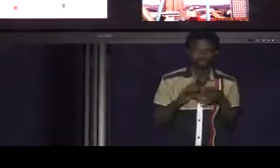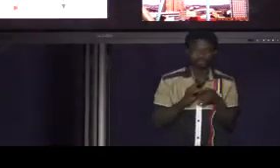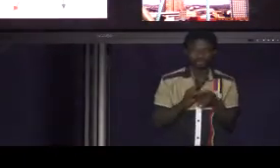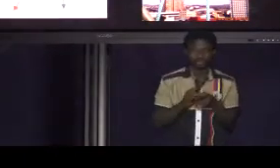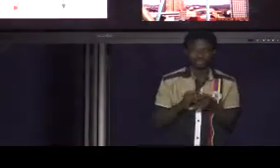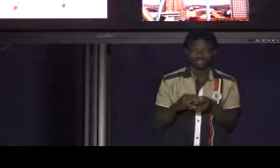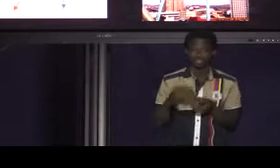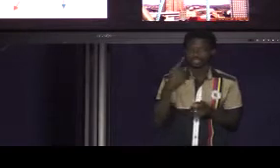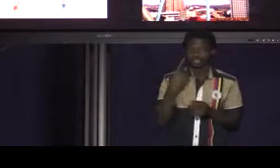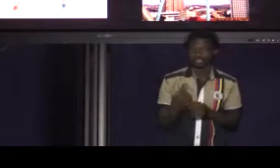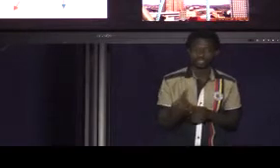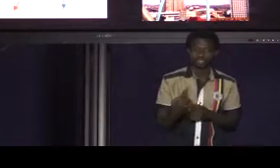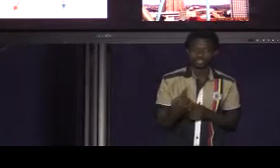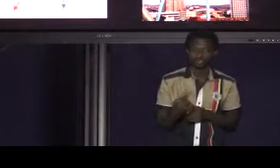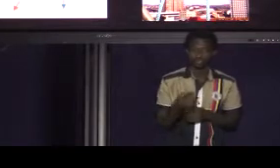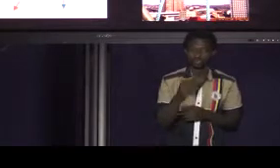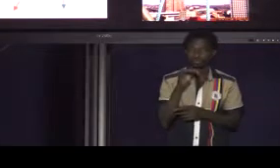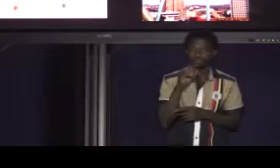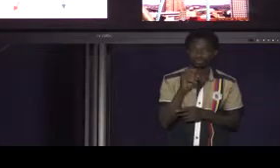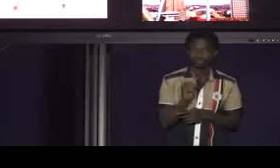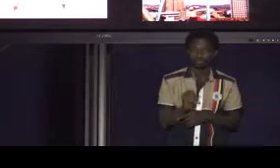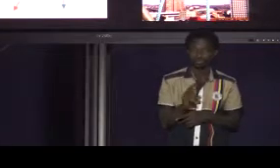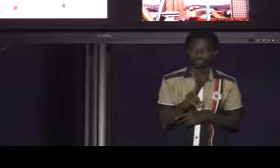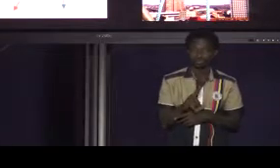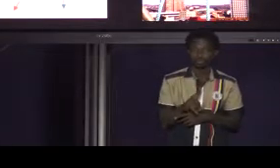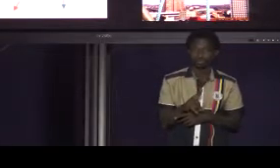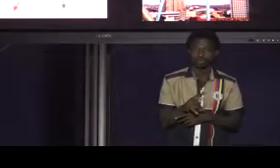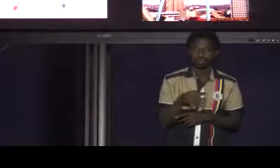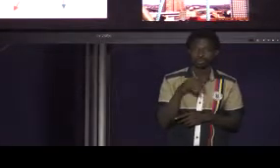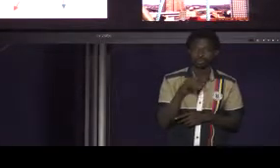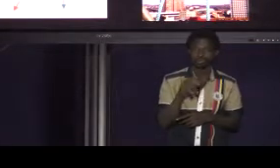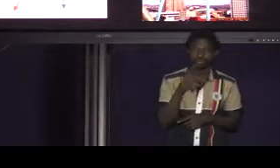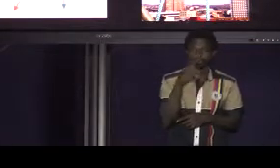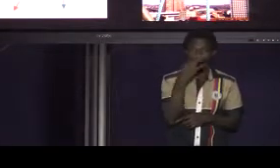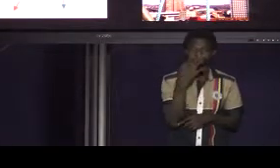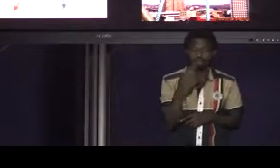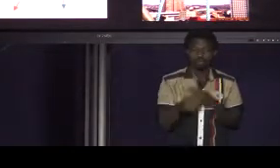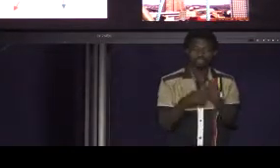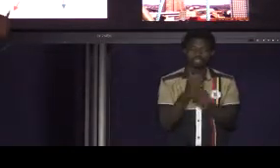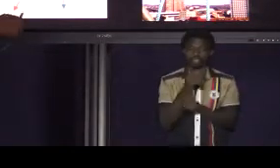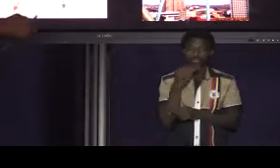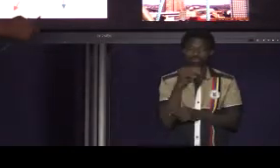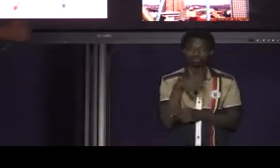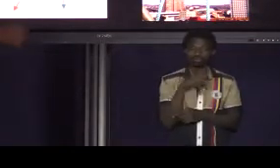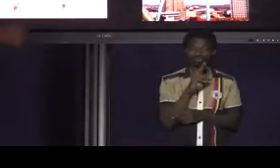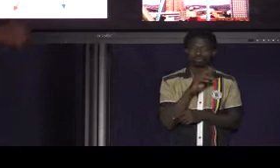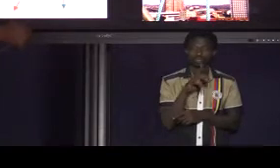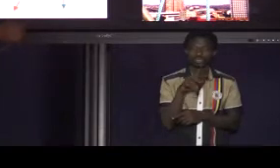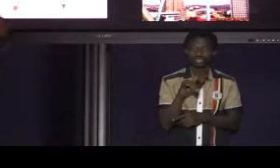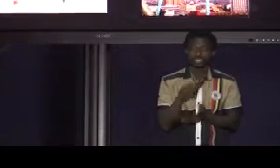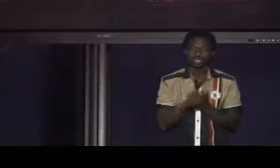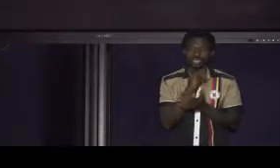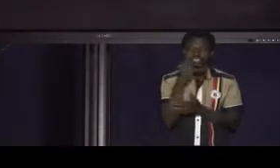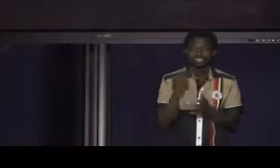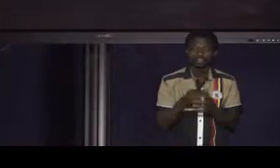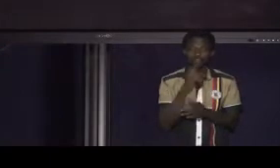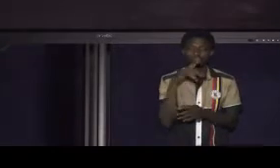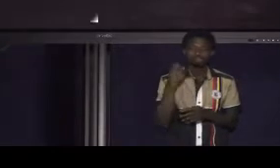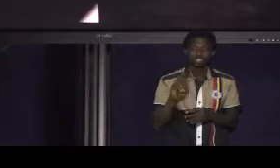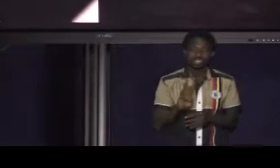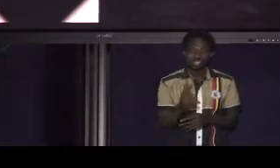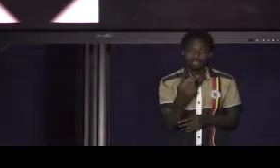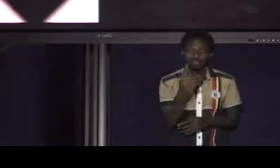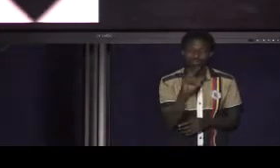That's single fixed pulley. That's one of the types of pulley. That's the first one. The second